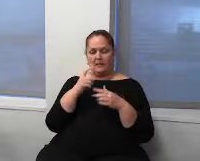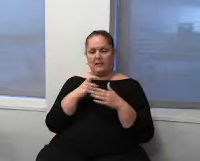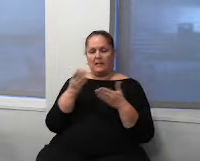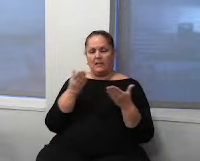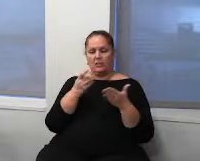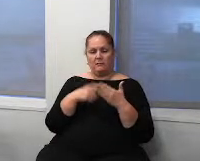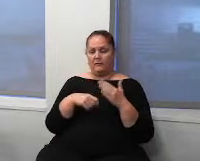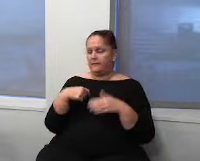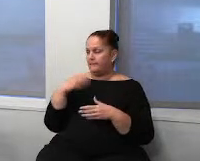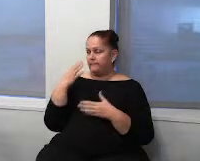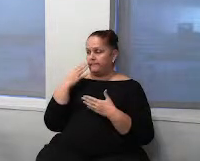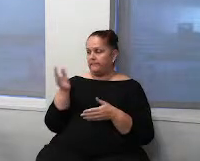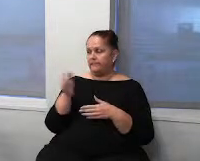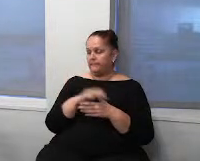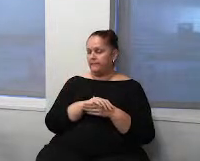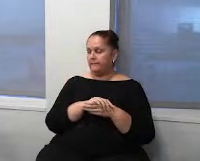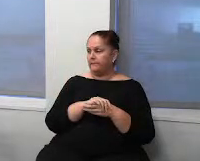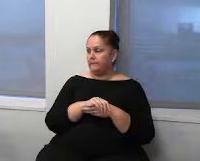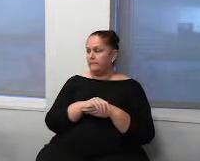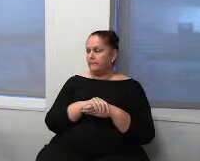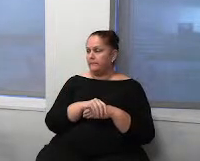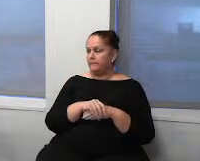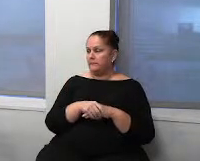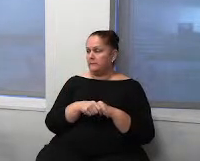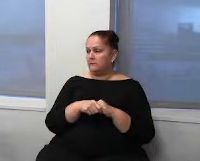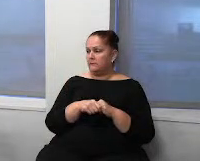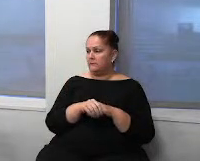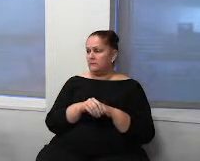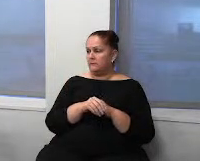long to consider a service fee? No, I do not.